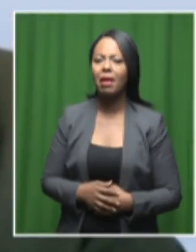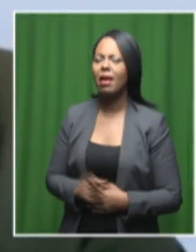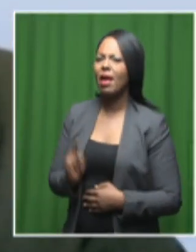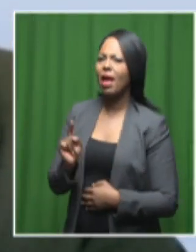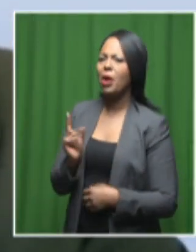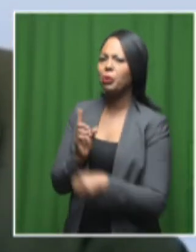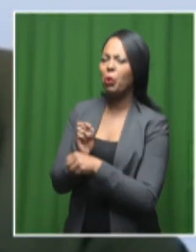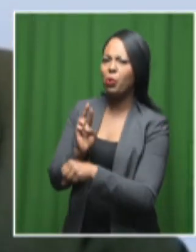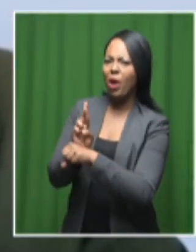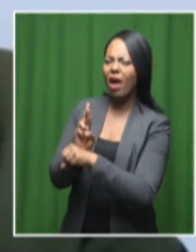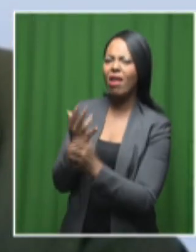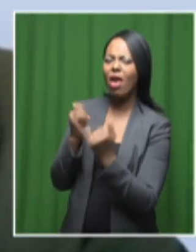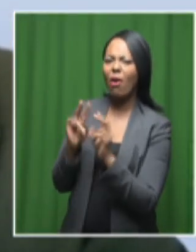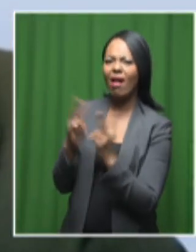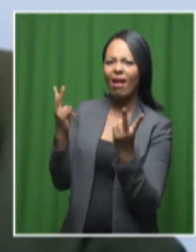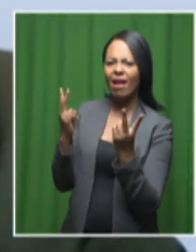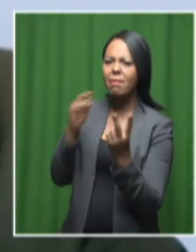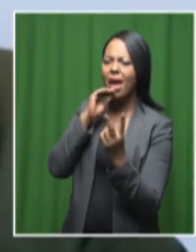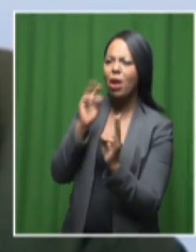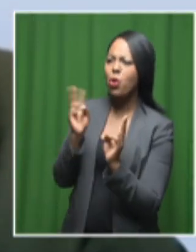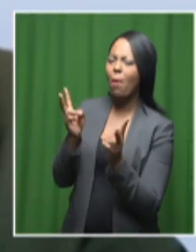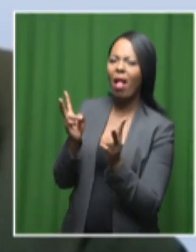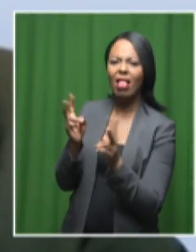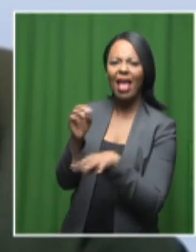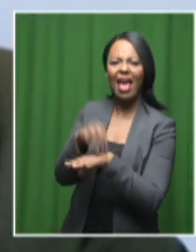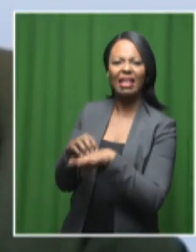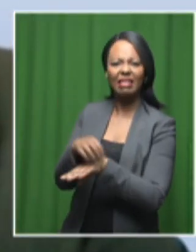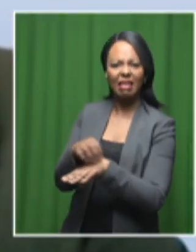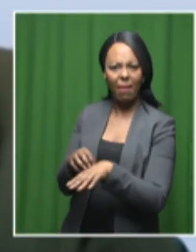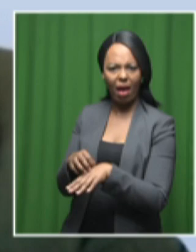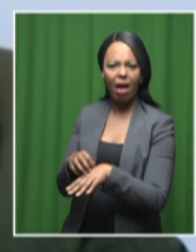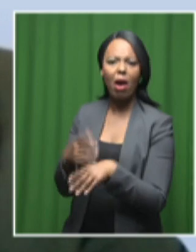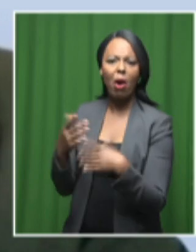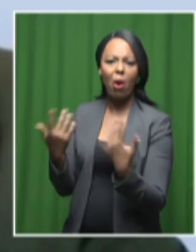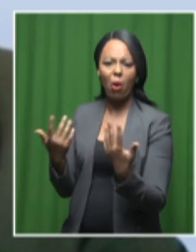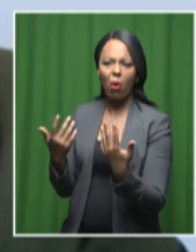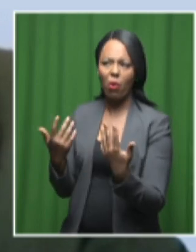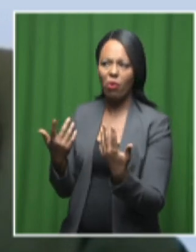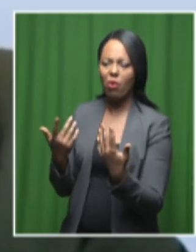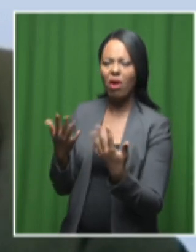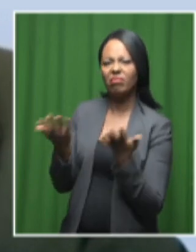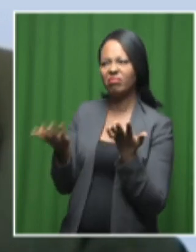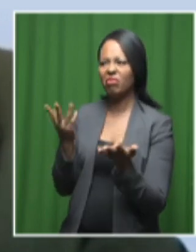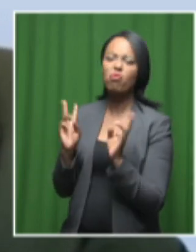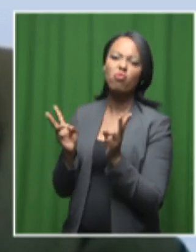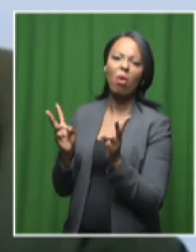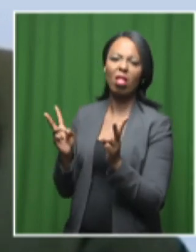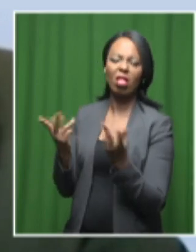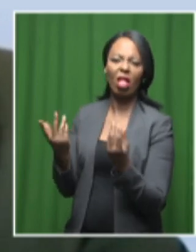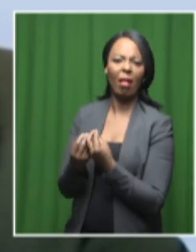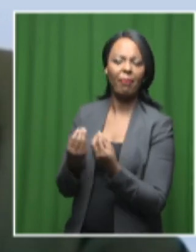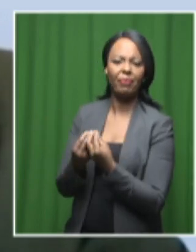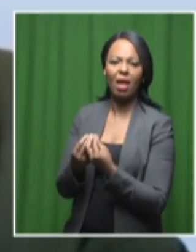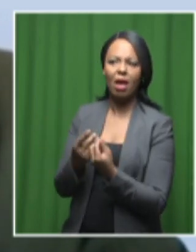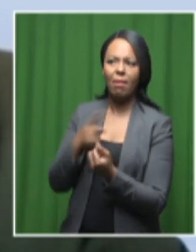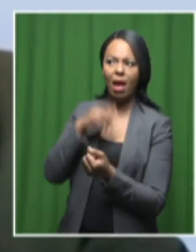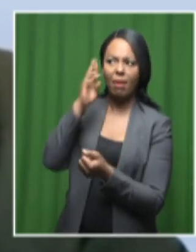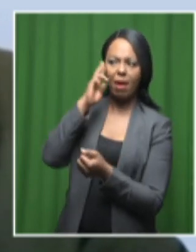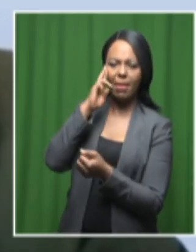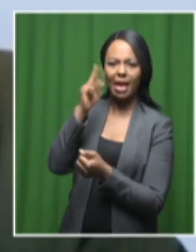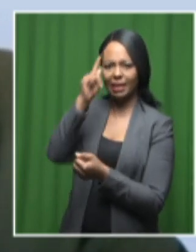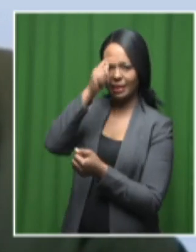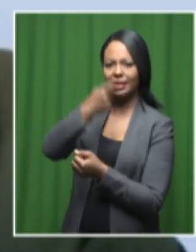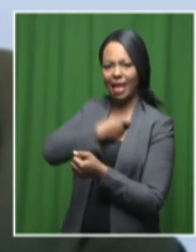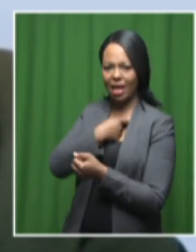your, I don't want to say normal eczema and in reference to what we are talking about? I remember my son still